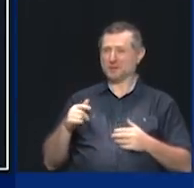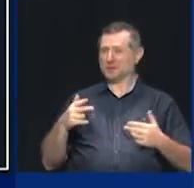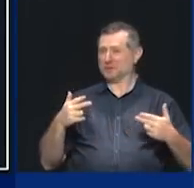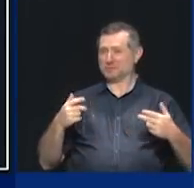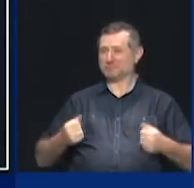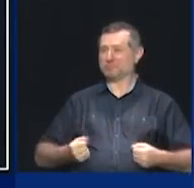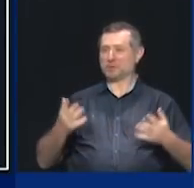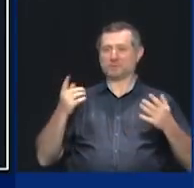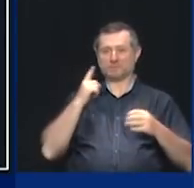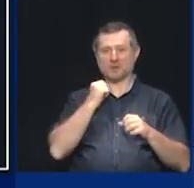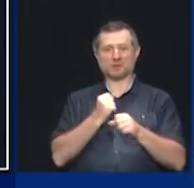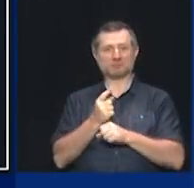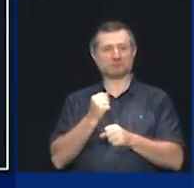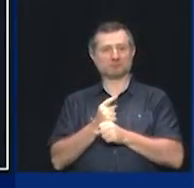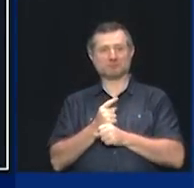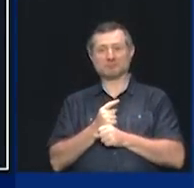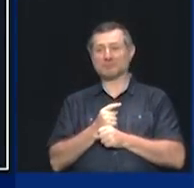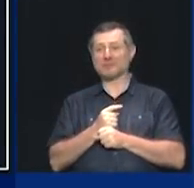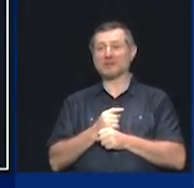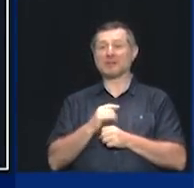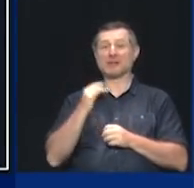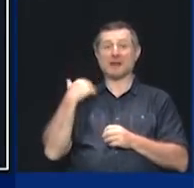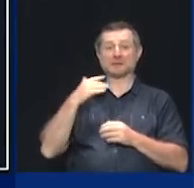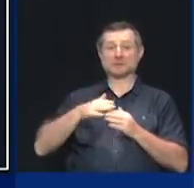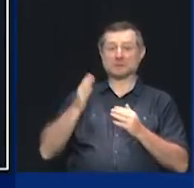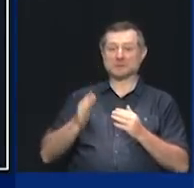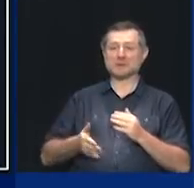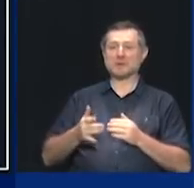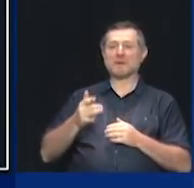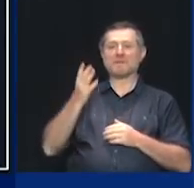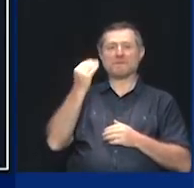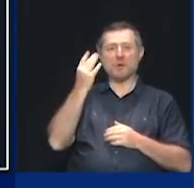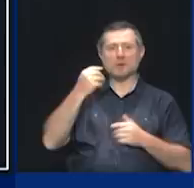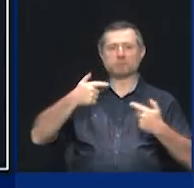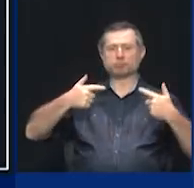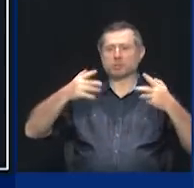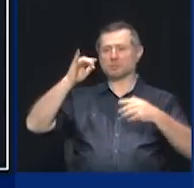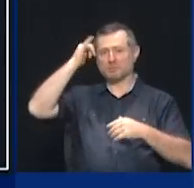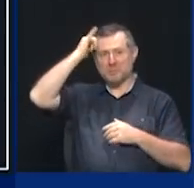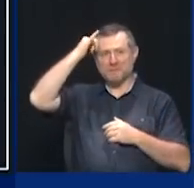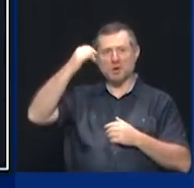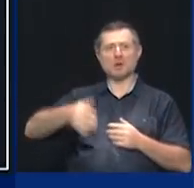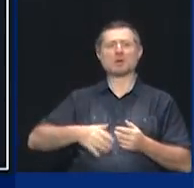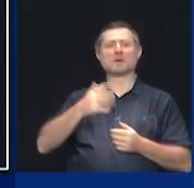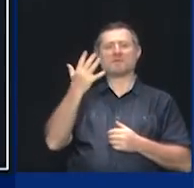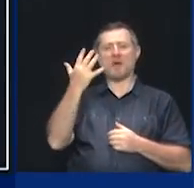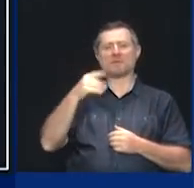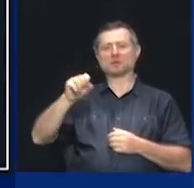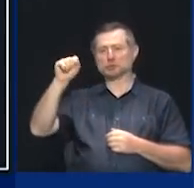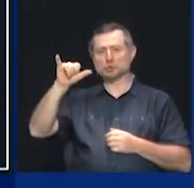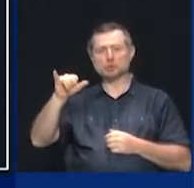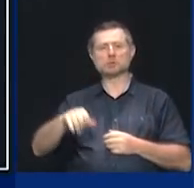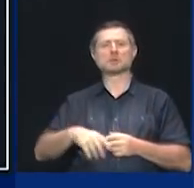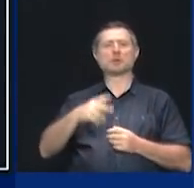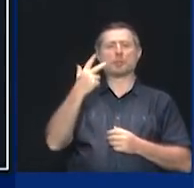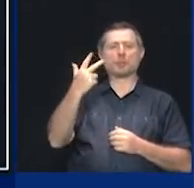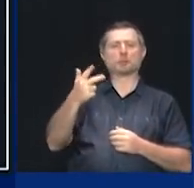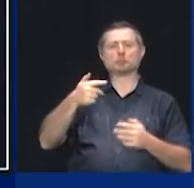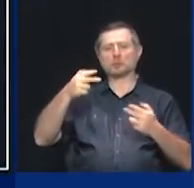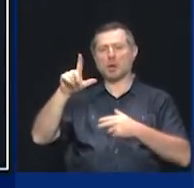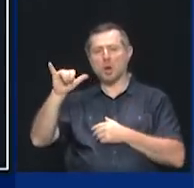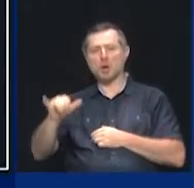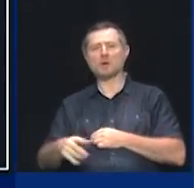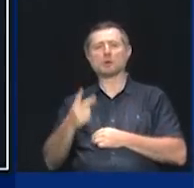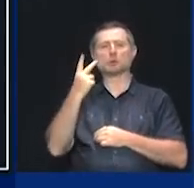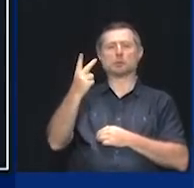weekend, 14 people shot in Buffalo, 5 shot in Syracuse, 3 shot on Long Island, 2 shot in Utica, 1